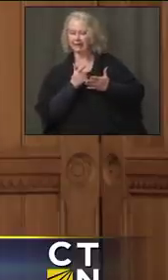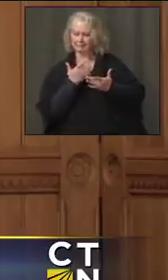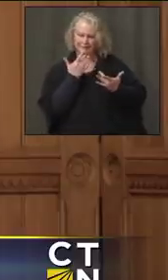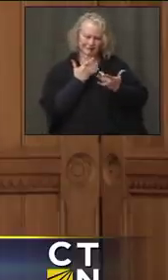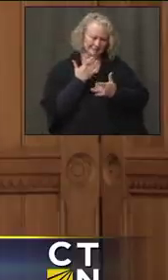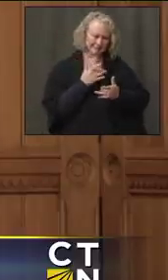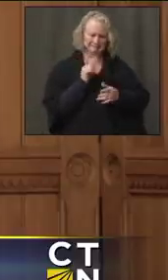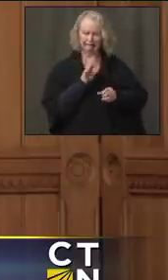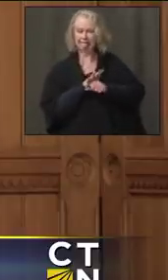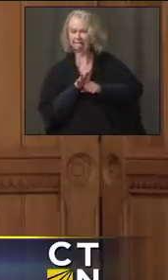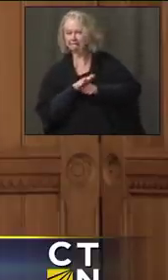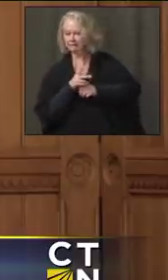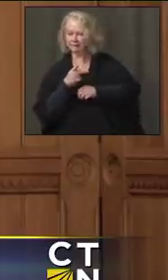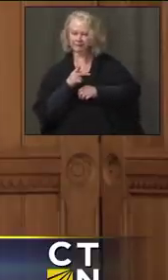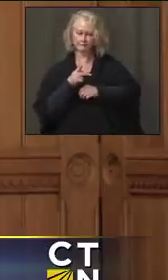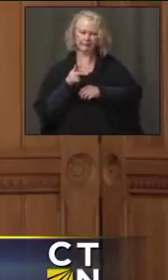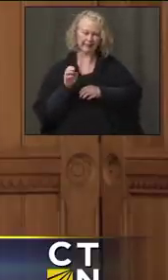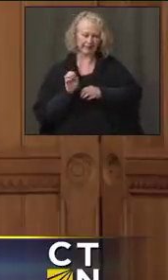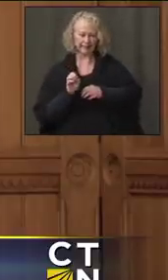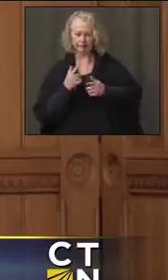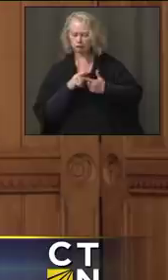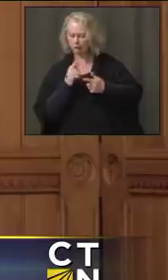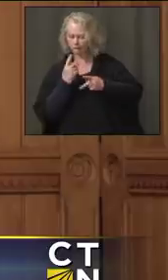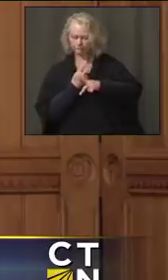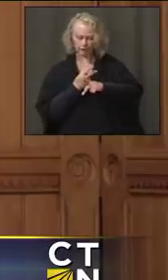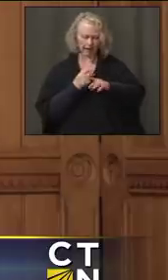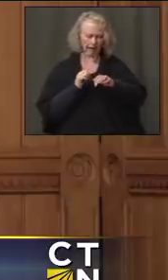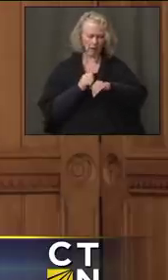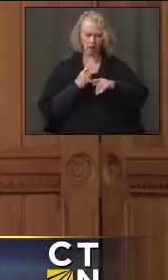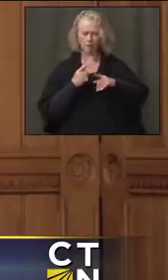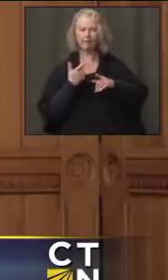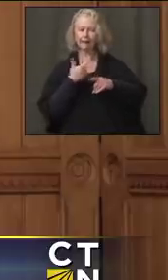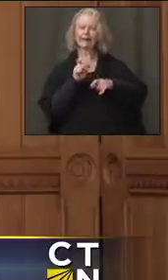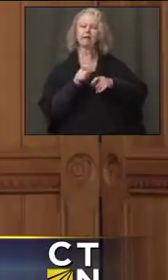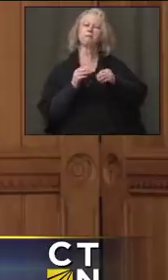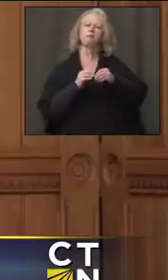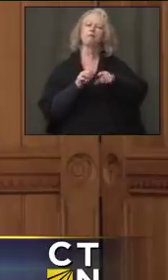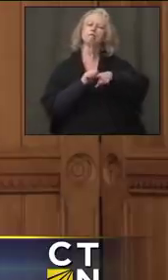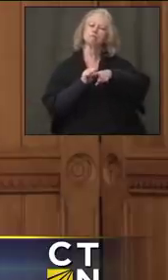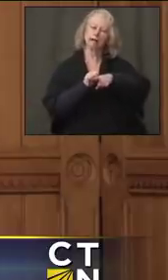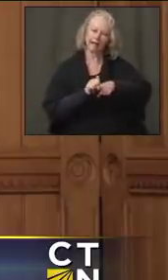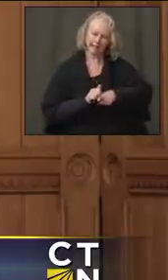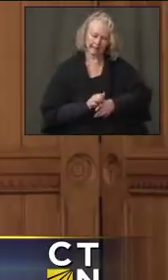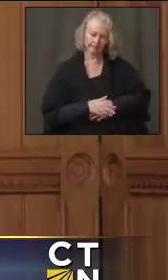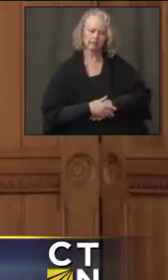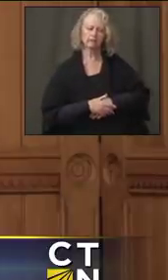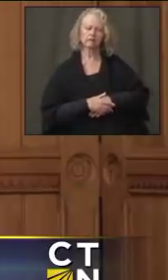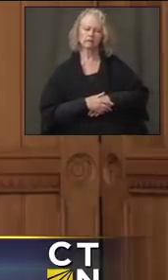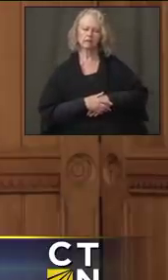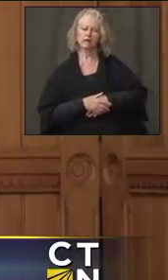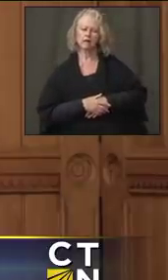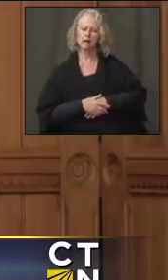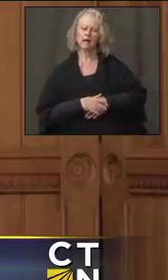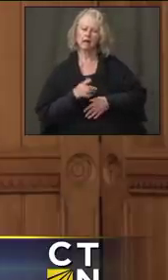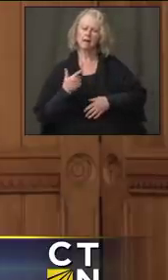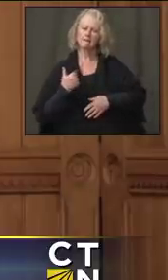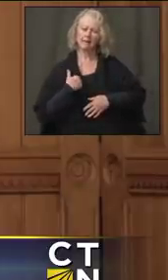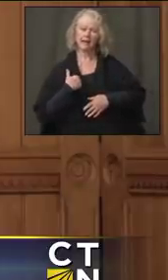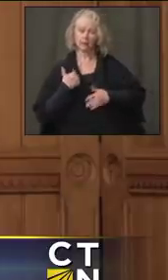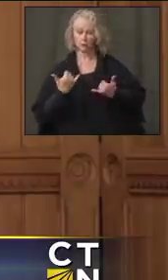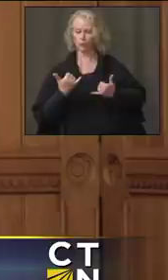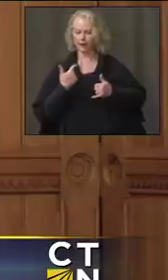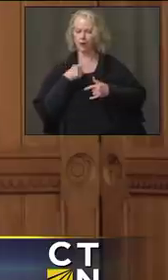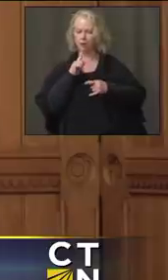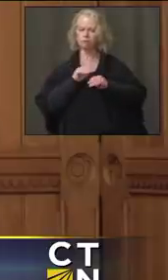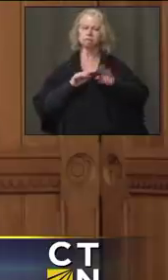training, infection control procedures. But, you know, I would just reiterate also, we're going to be putting out our weekly nursing home report today. And